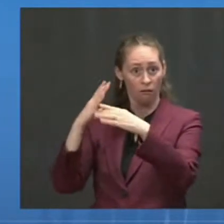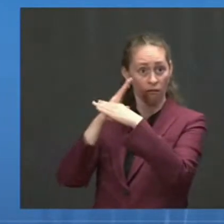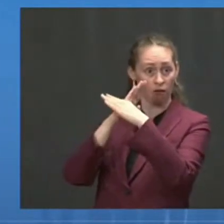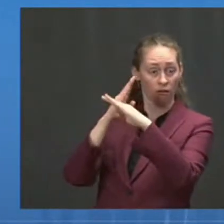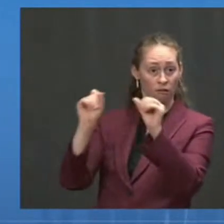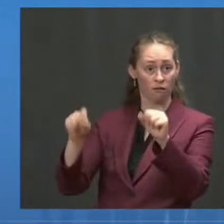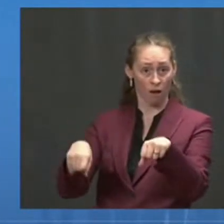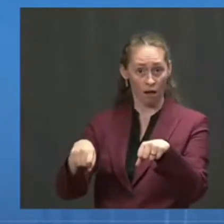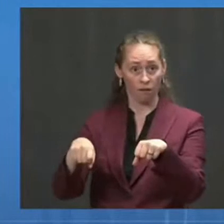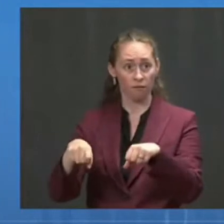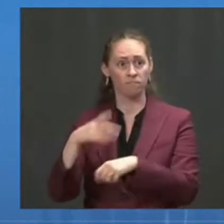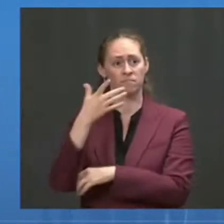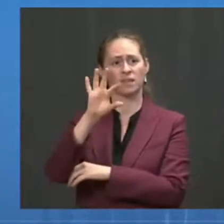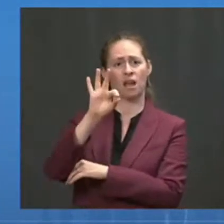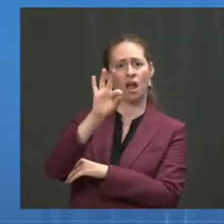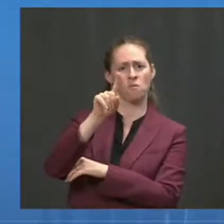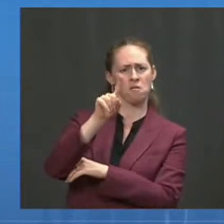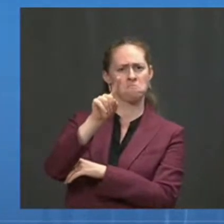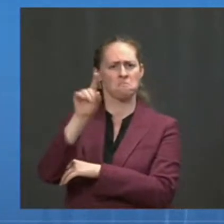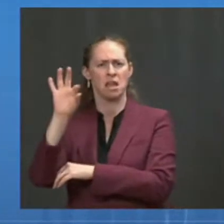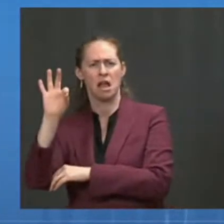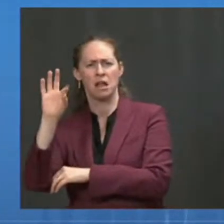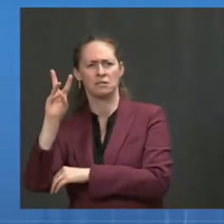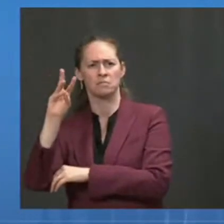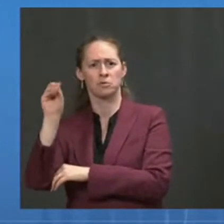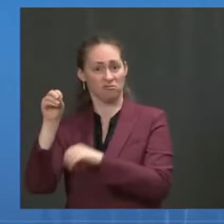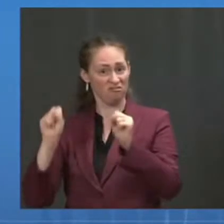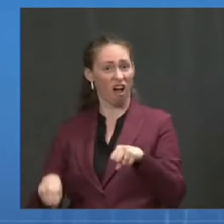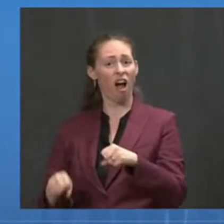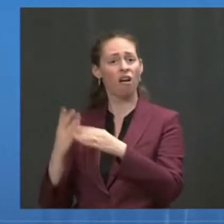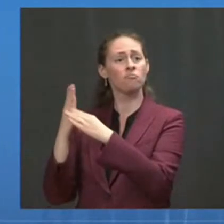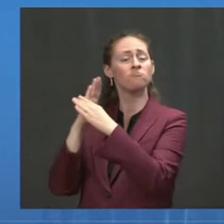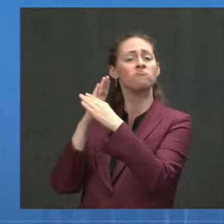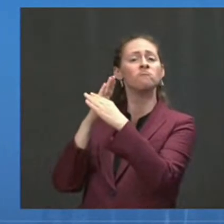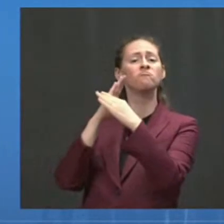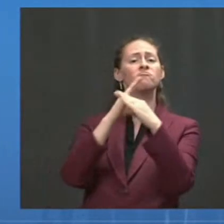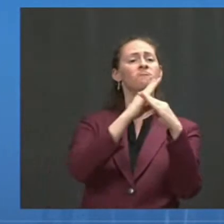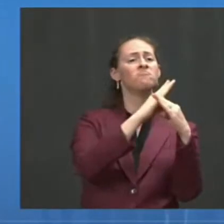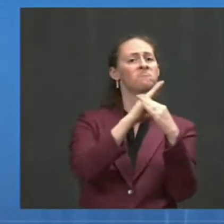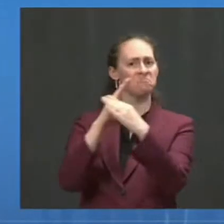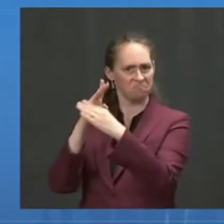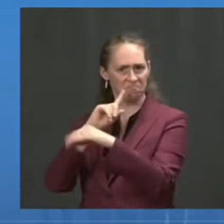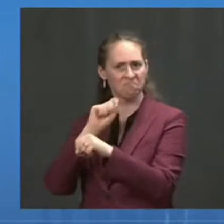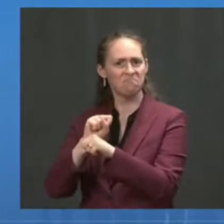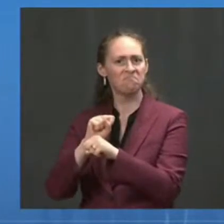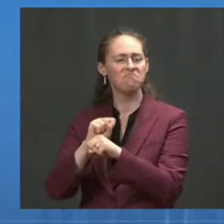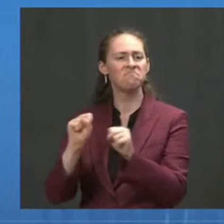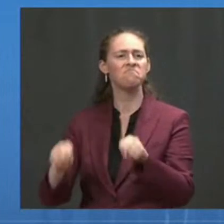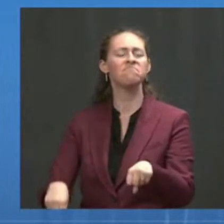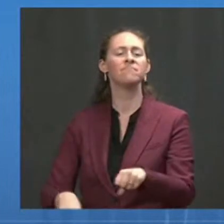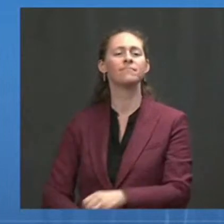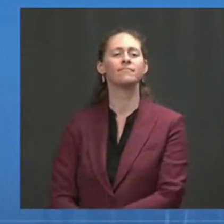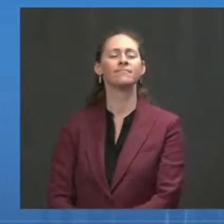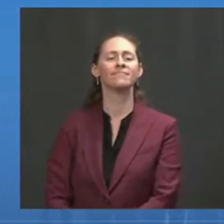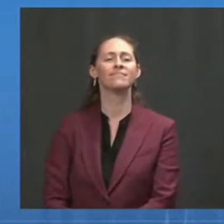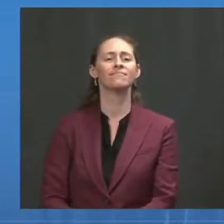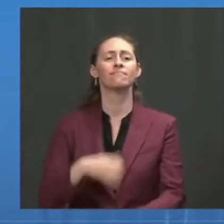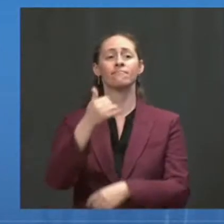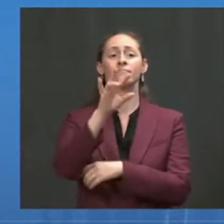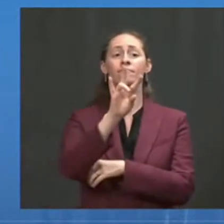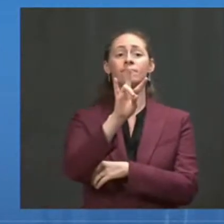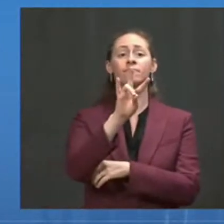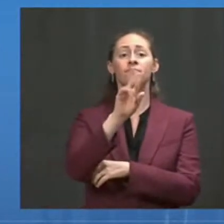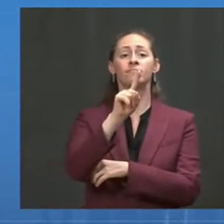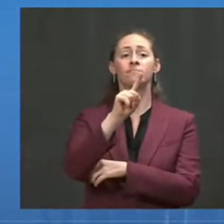96% protection against Delta, and then 71% protection against hospitalization. And remember,